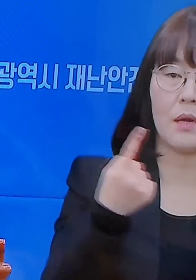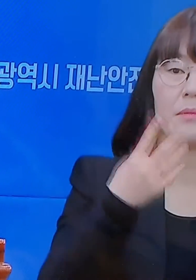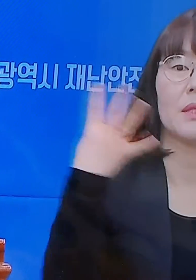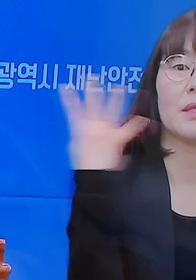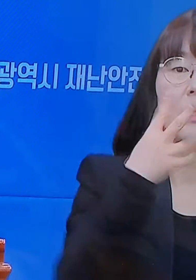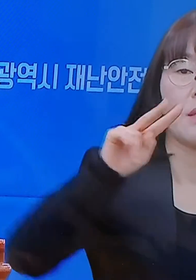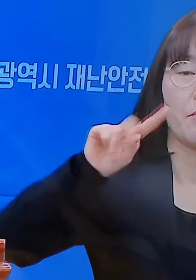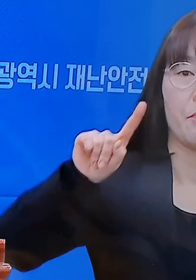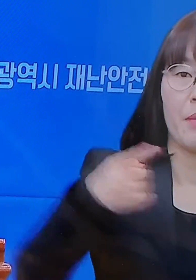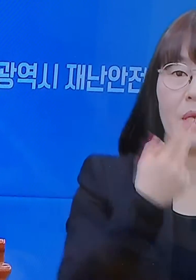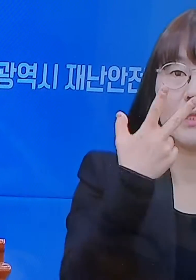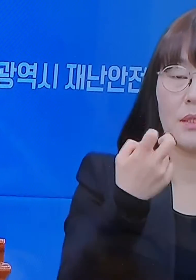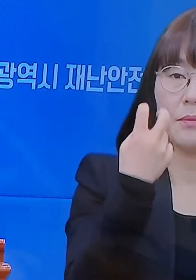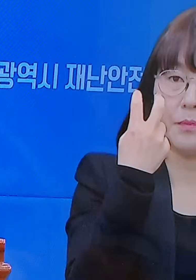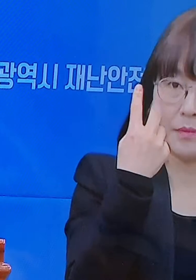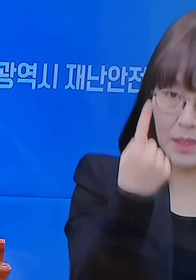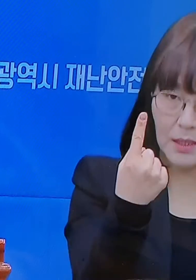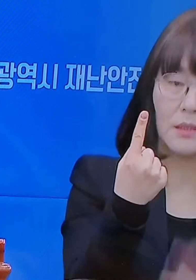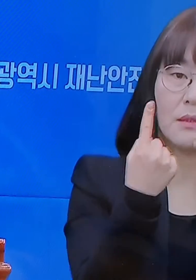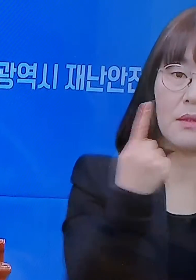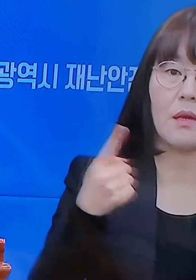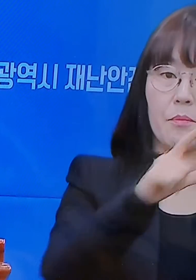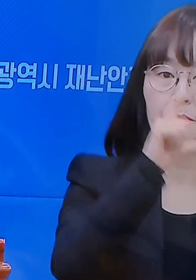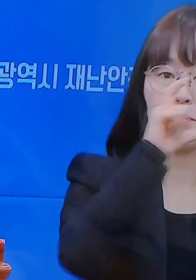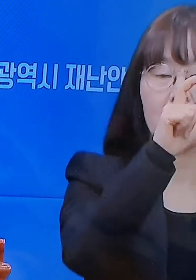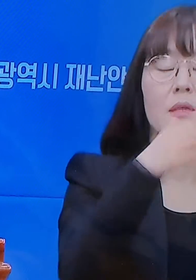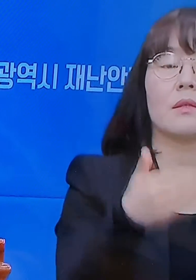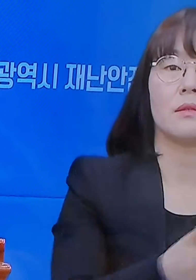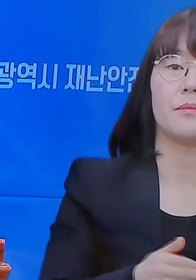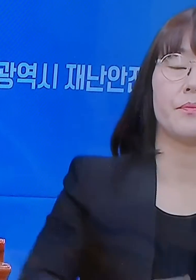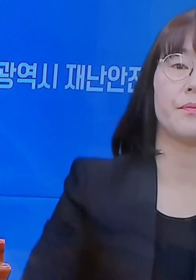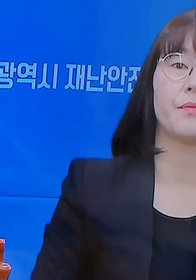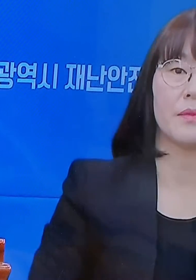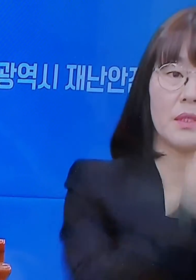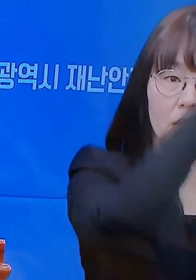Hello, I live in Daegu.